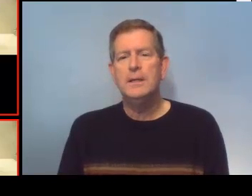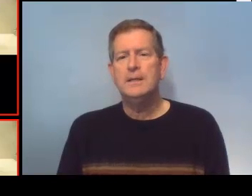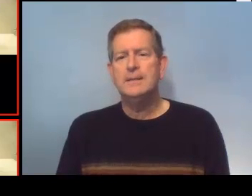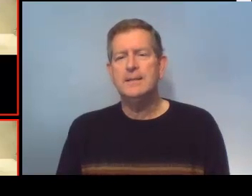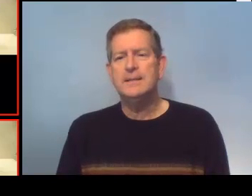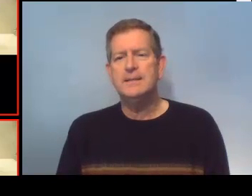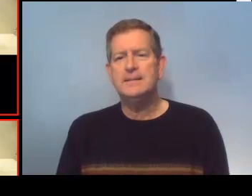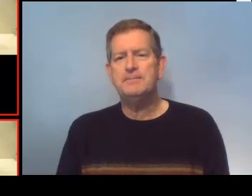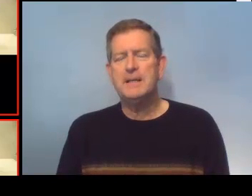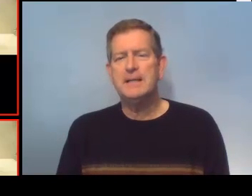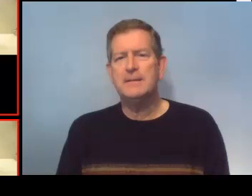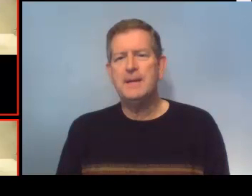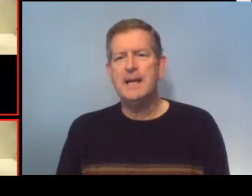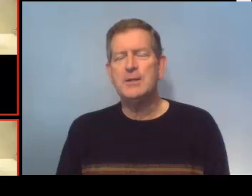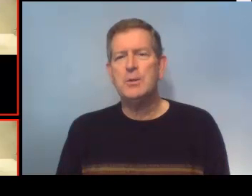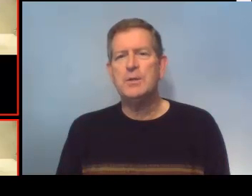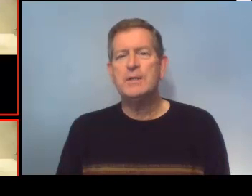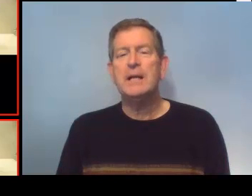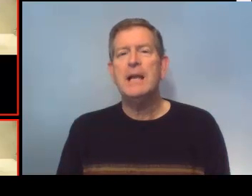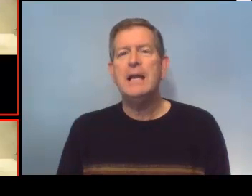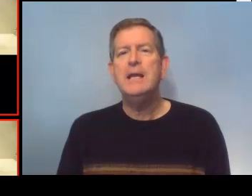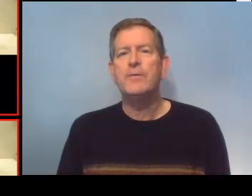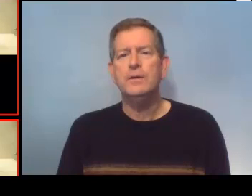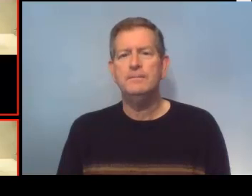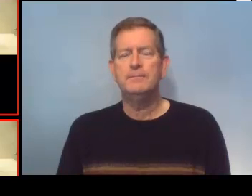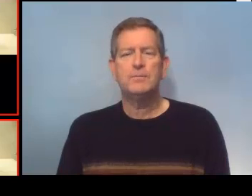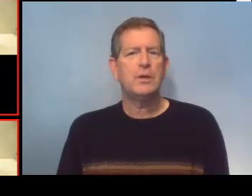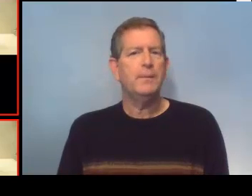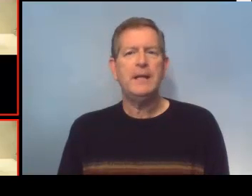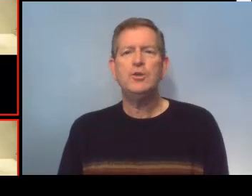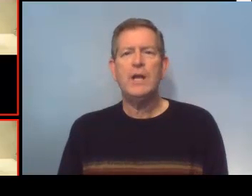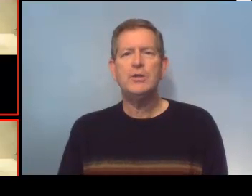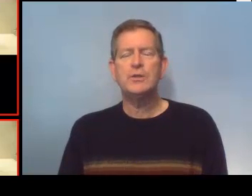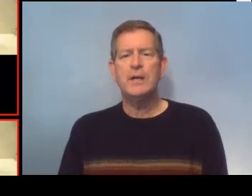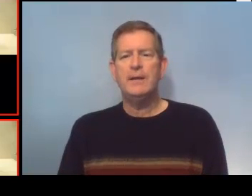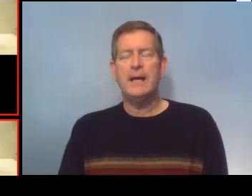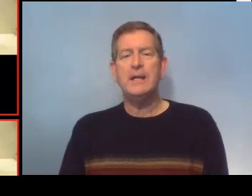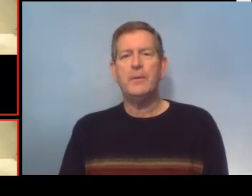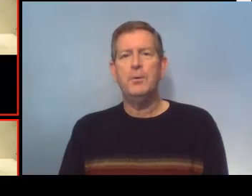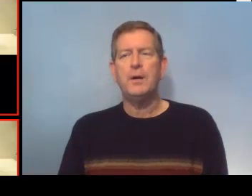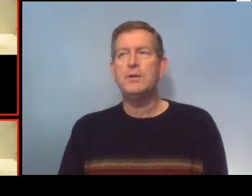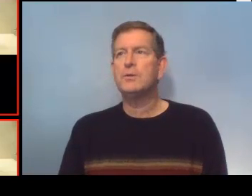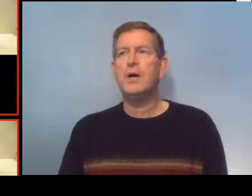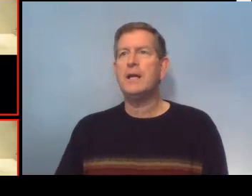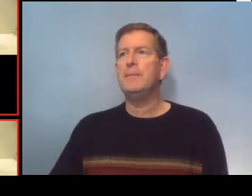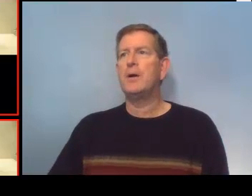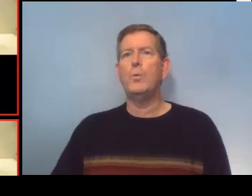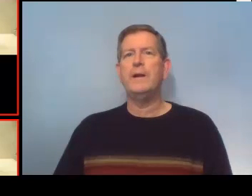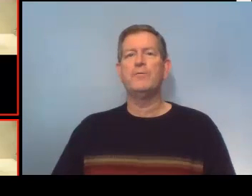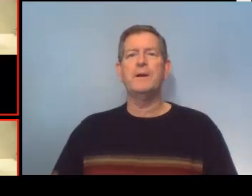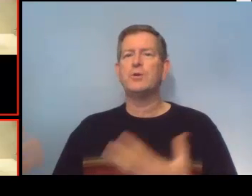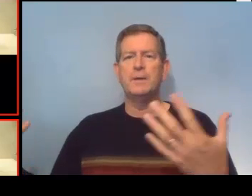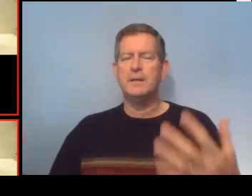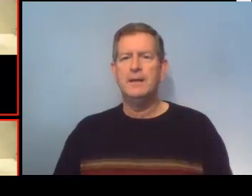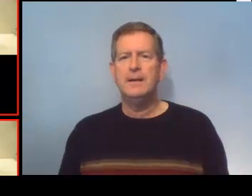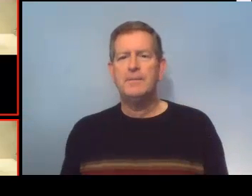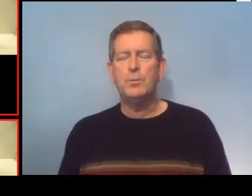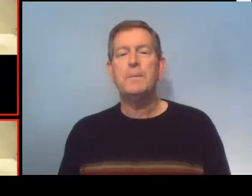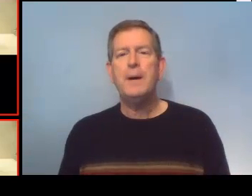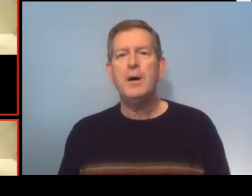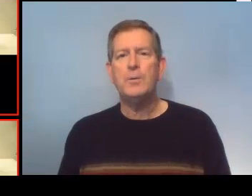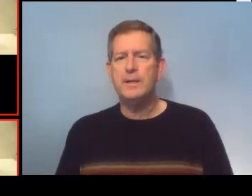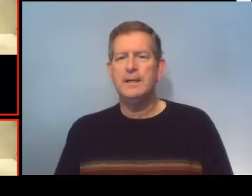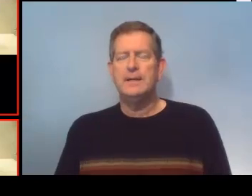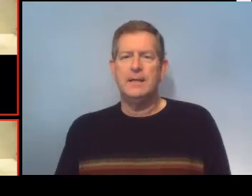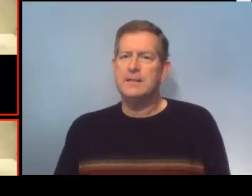kilo. And so saying la livre completely changes the idea of a book to talking about a weight of measurement, the